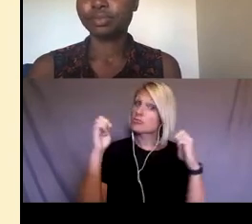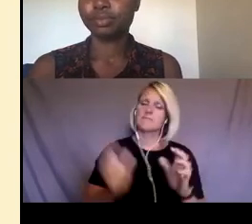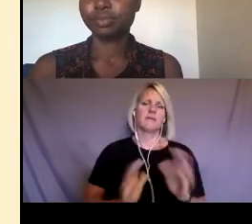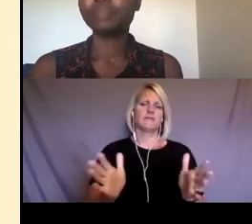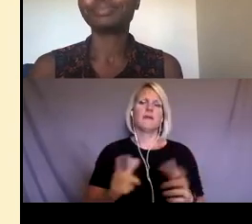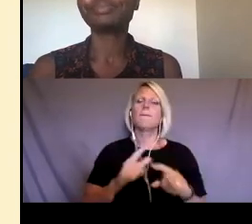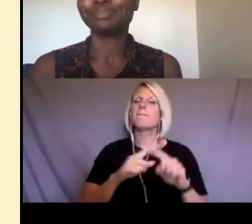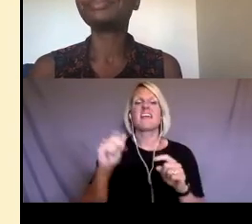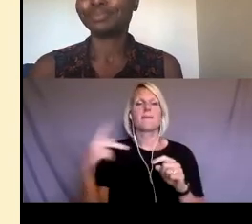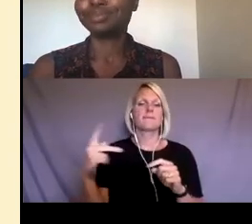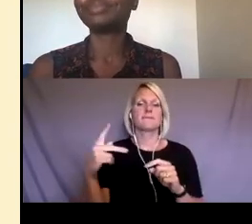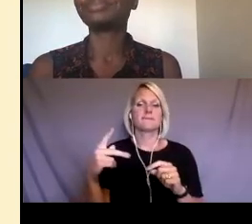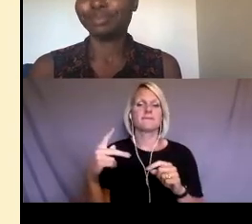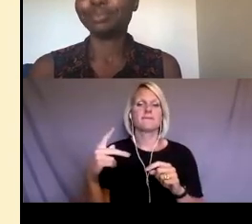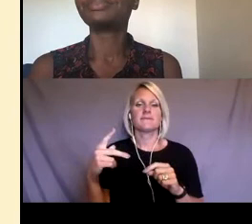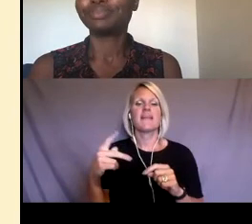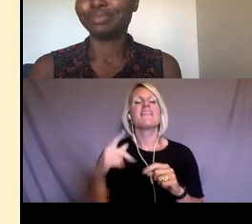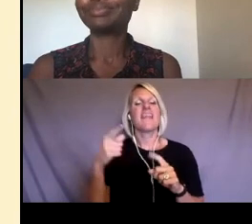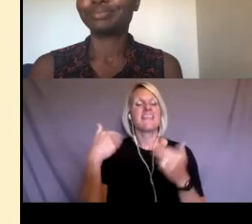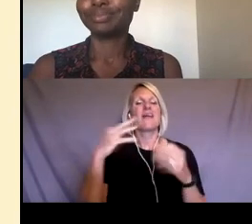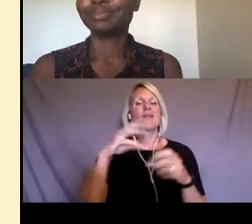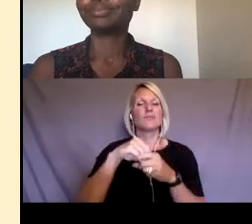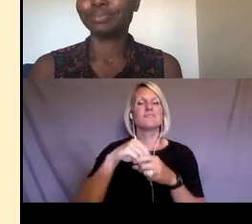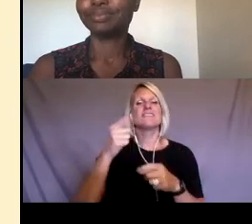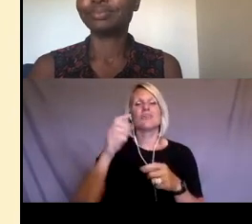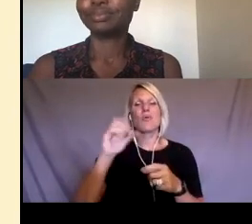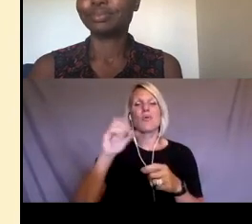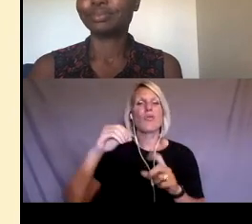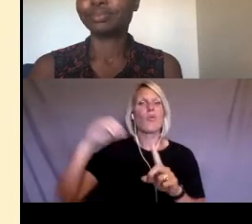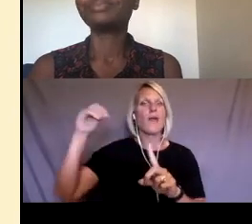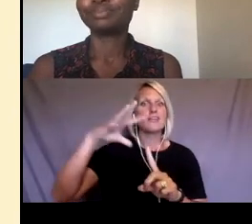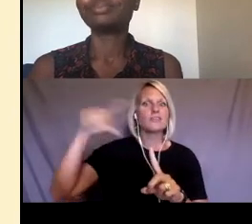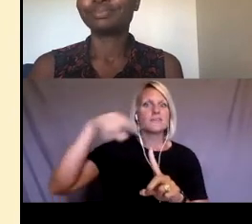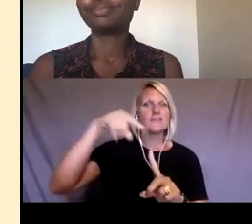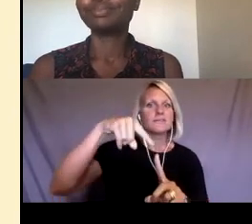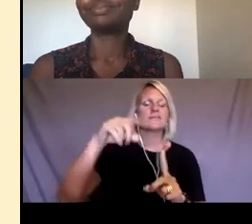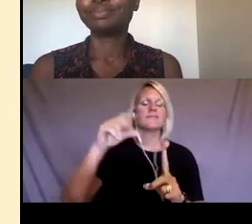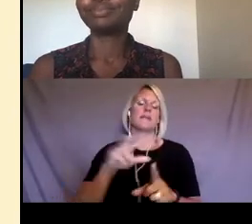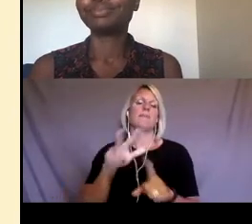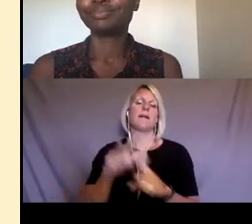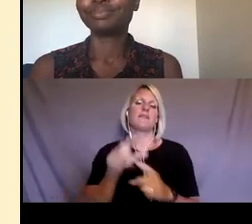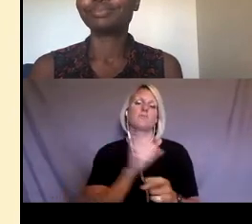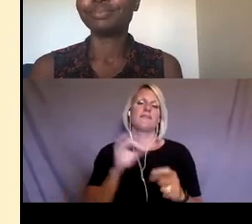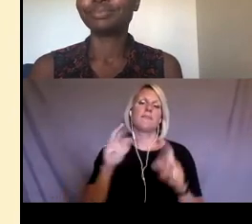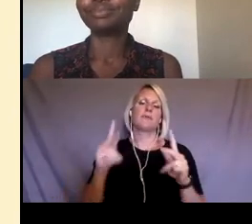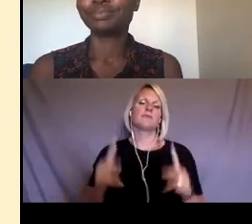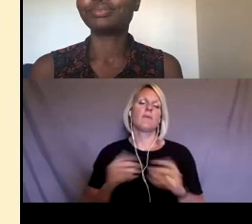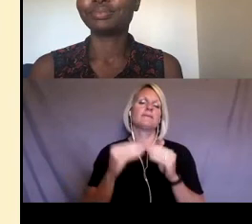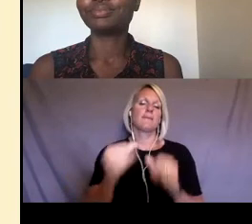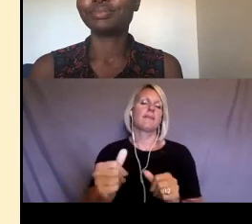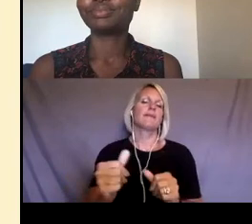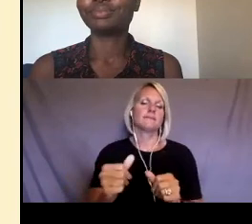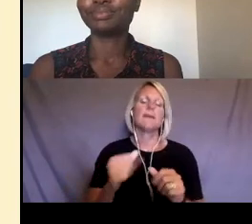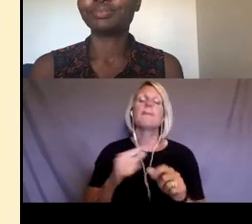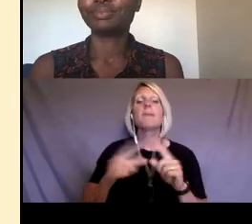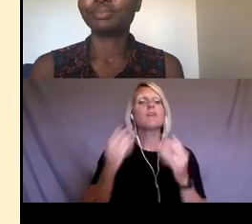apps, come with geolocation, and we can assign that to a staff person much more seamlessly. But I just want to let everyone know there